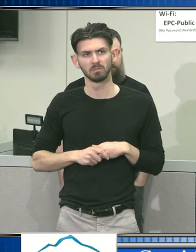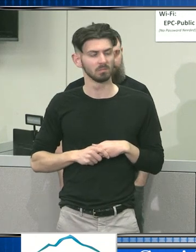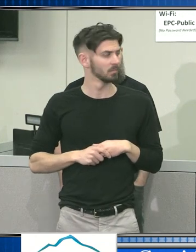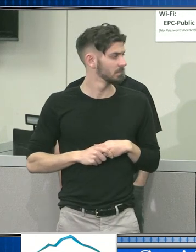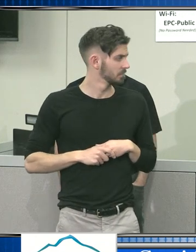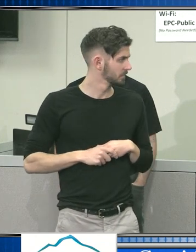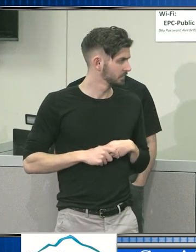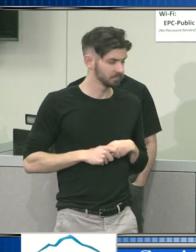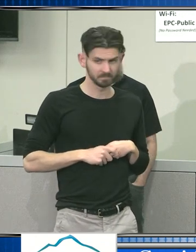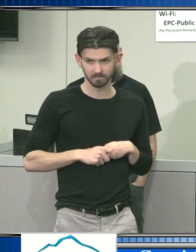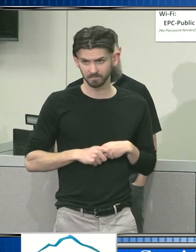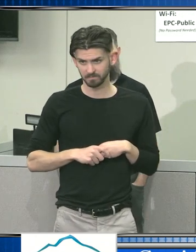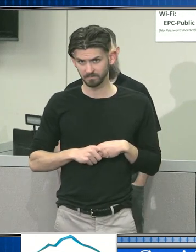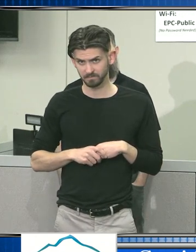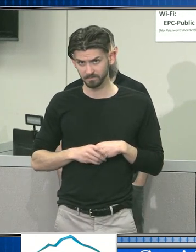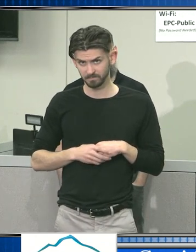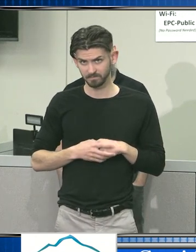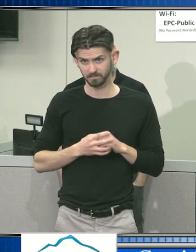Ted, do you have